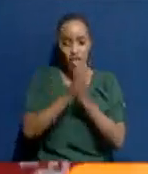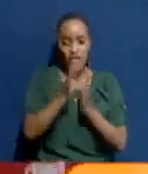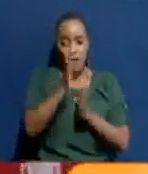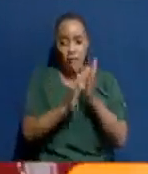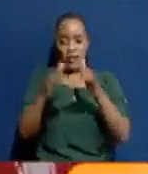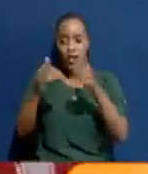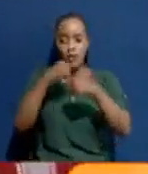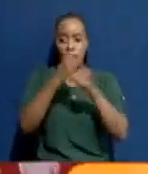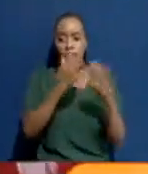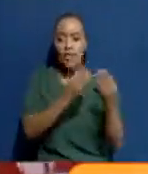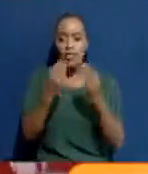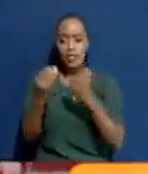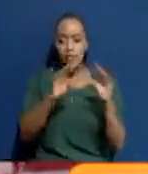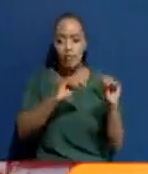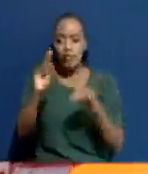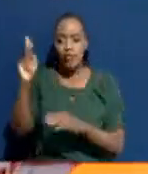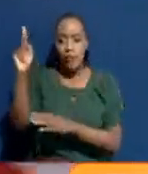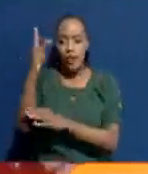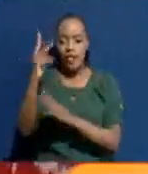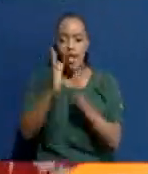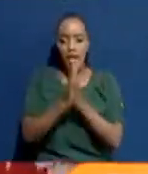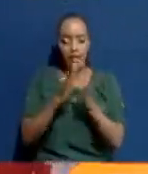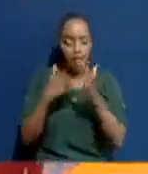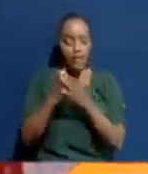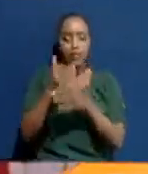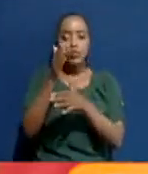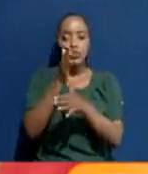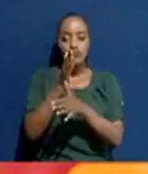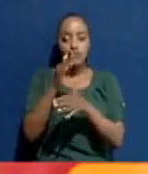ya kurahisisha uhamiaji kutoka Kenya hadi Ujerumani.